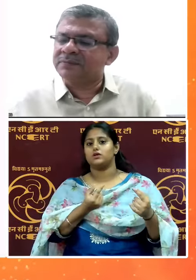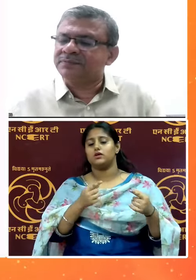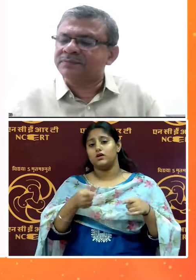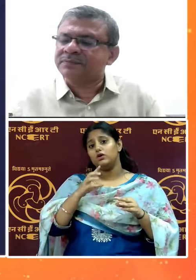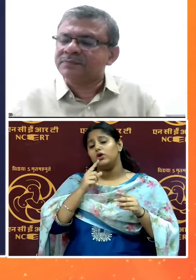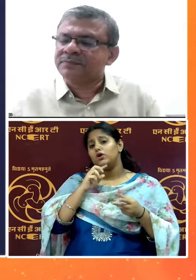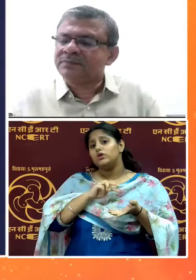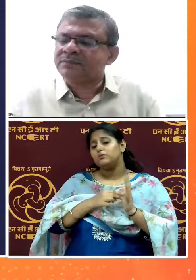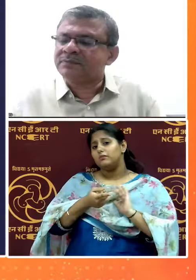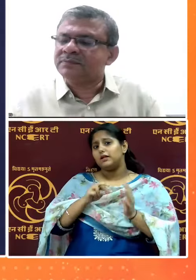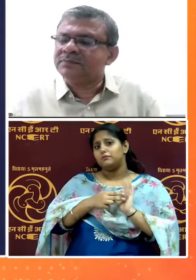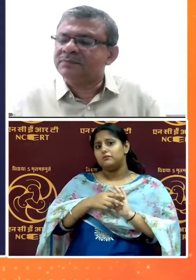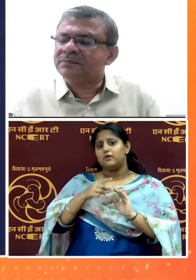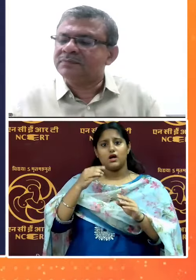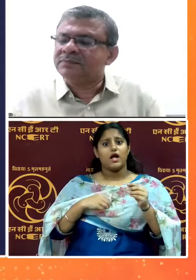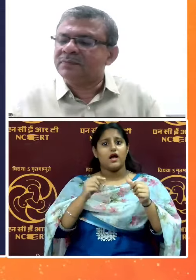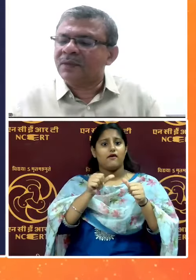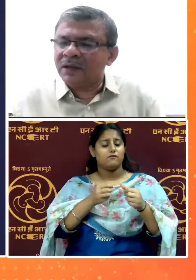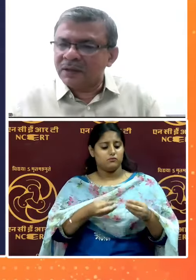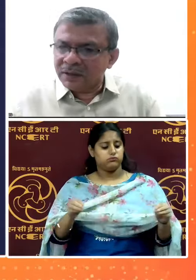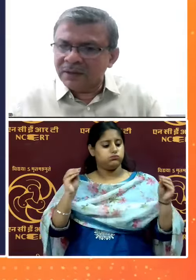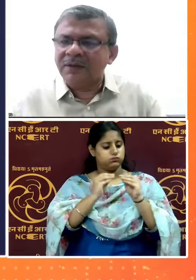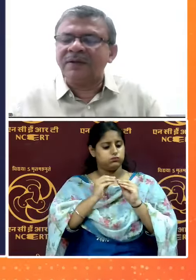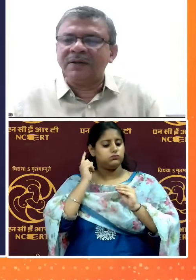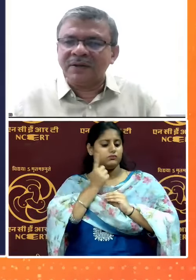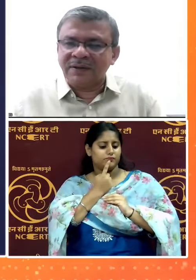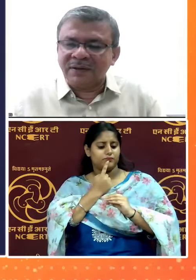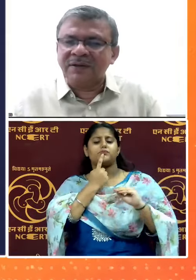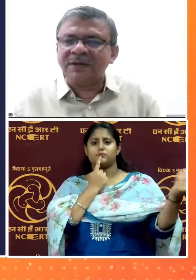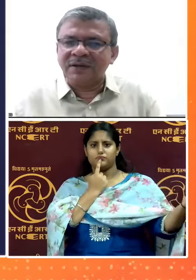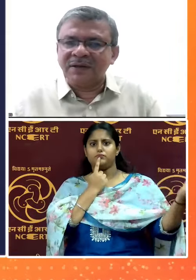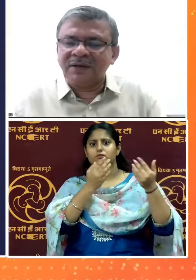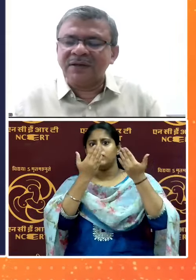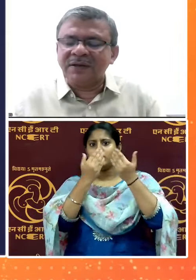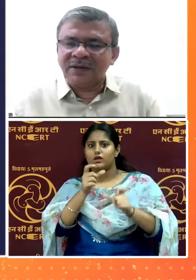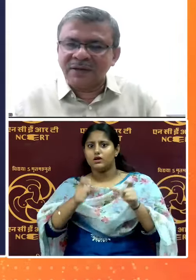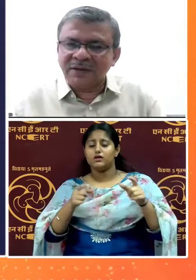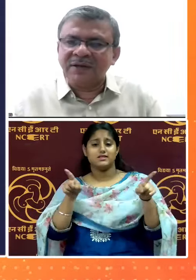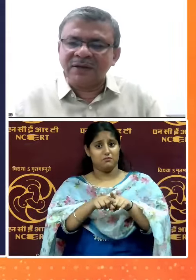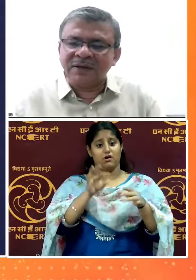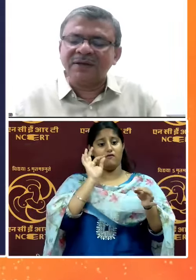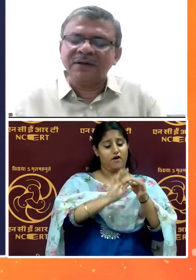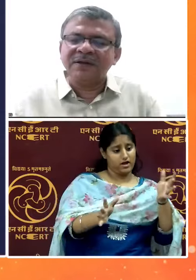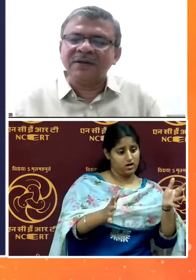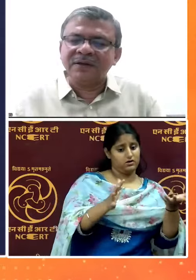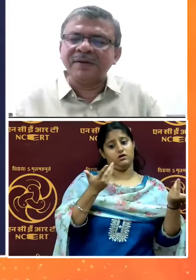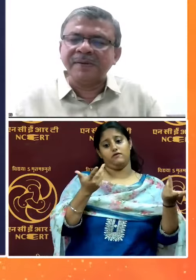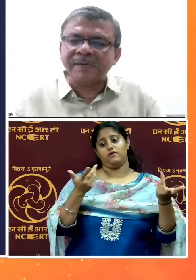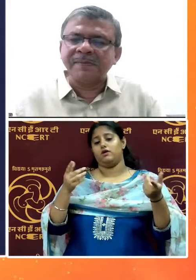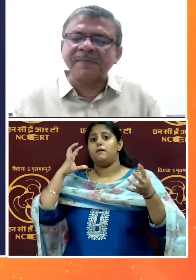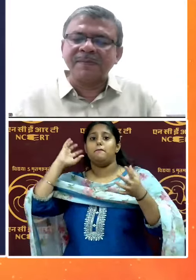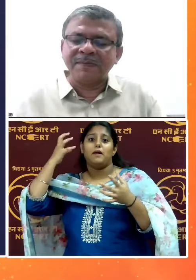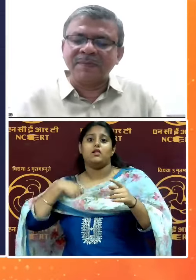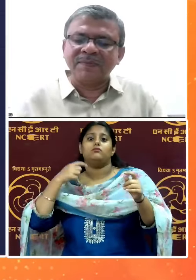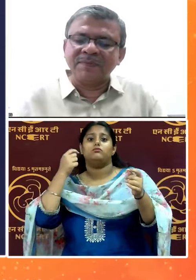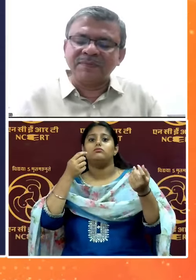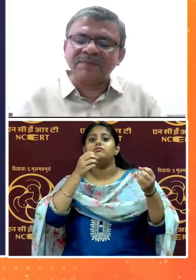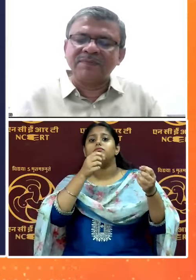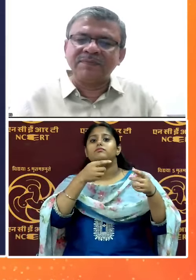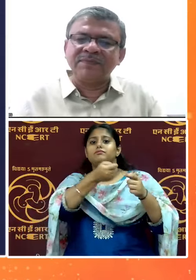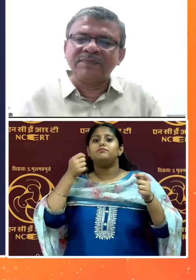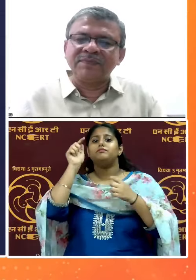most through which the alert systems inform a hearing impaired about a fire or equipment malfunctioning? Let's say, for a very